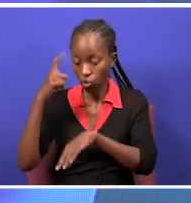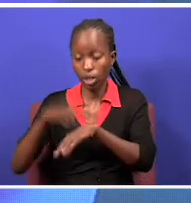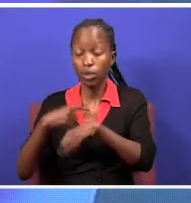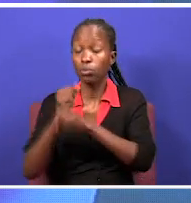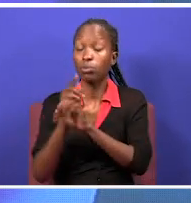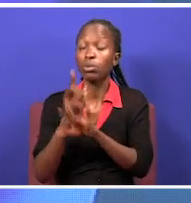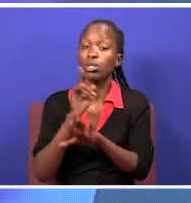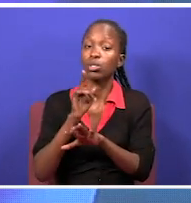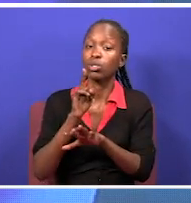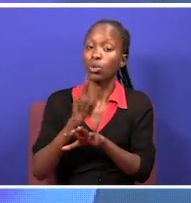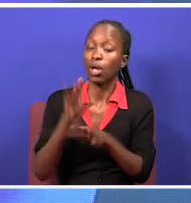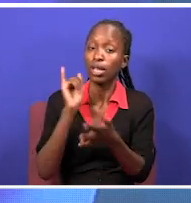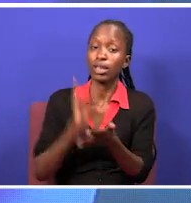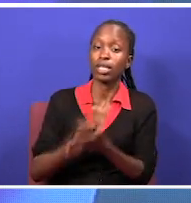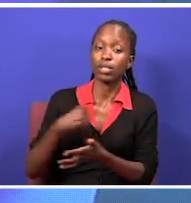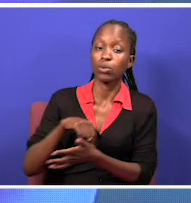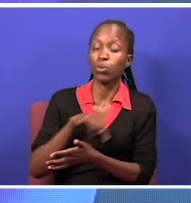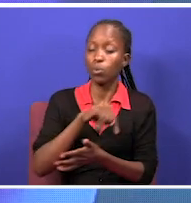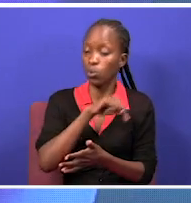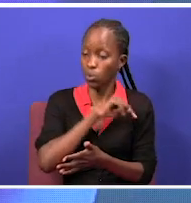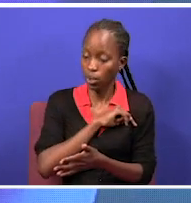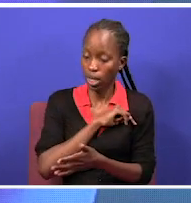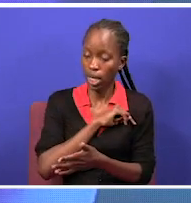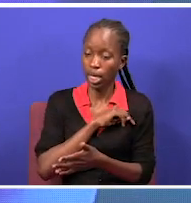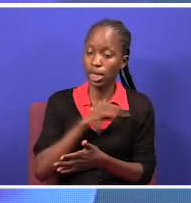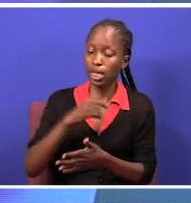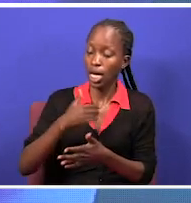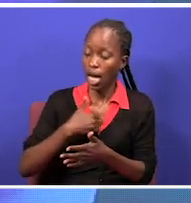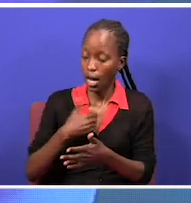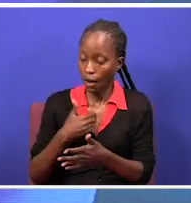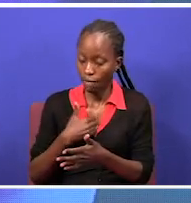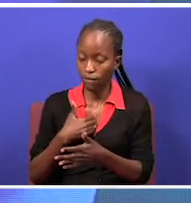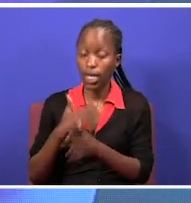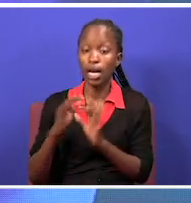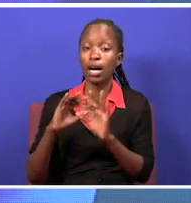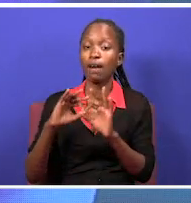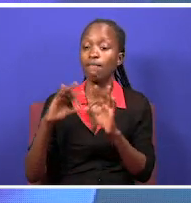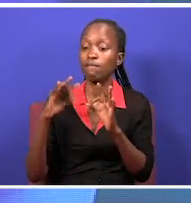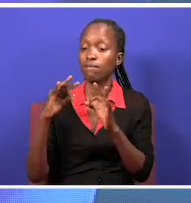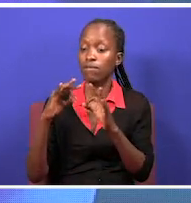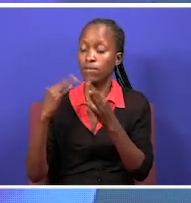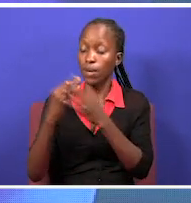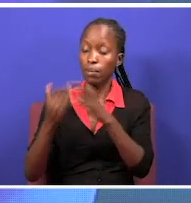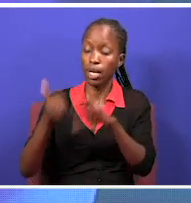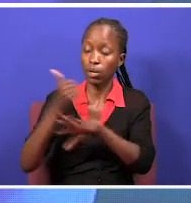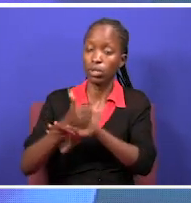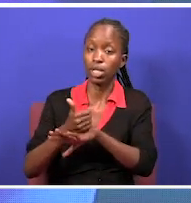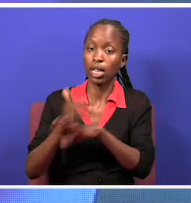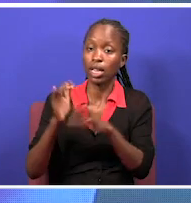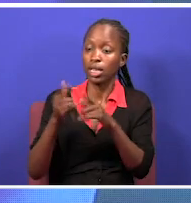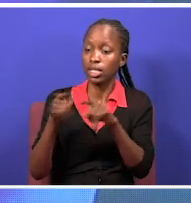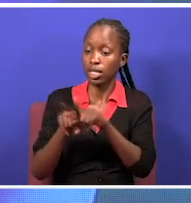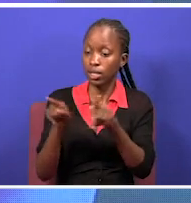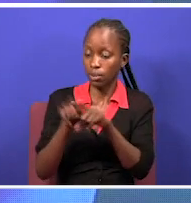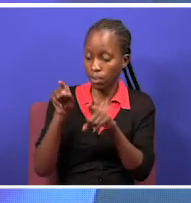ensure that we are running a consistent family altar, but it requires